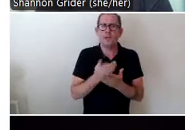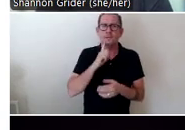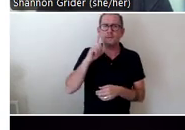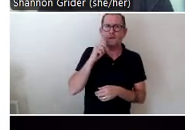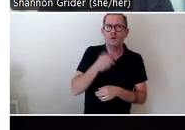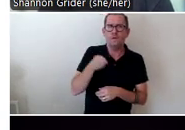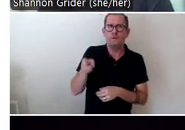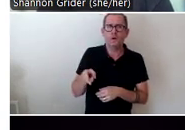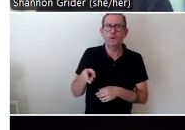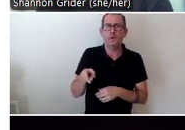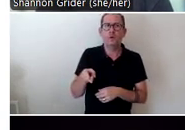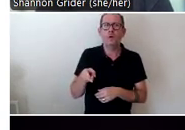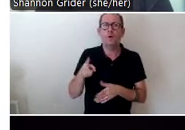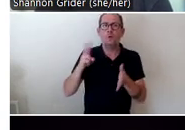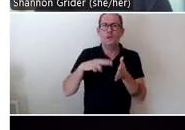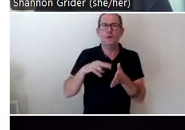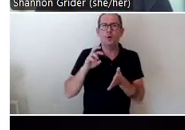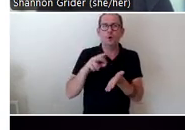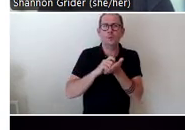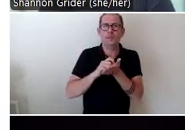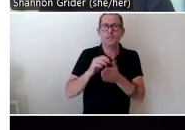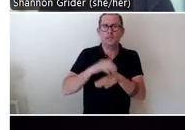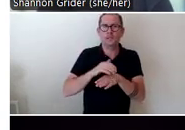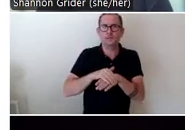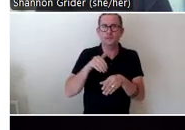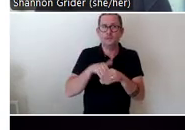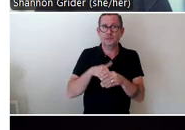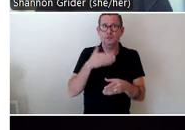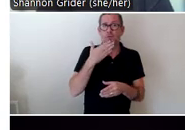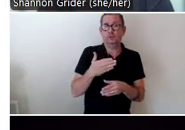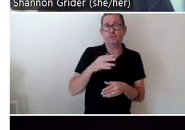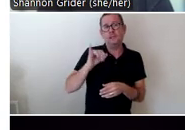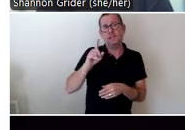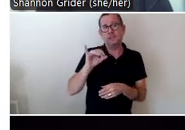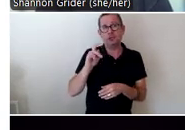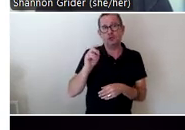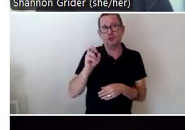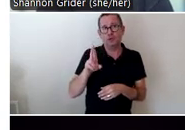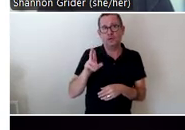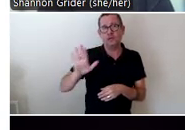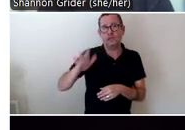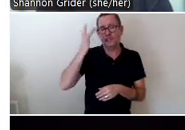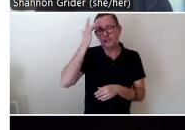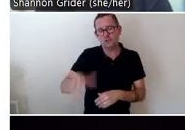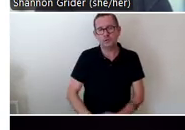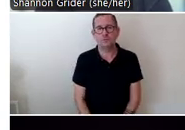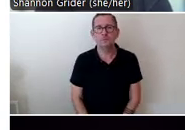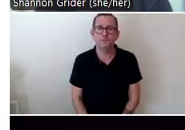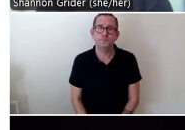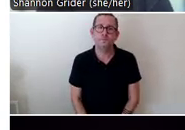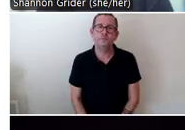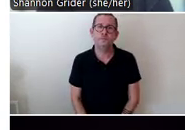final box, how well a deaf or hard of hearing person reads or writes English is a good indicator of